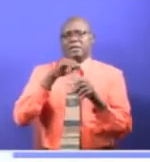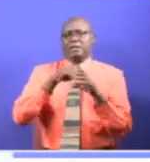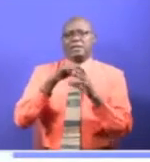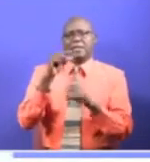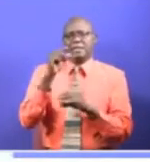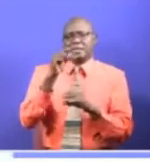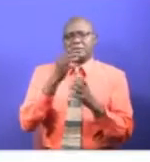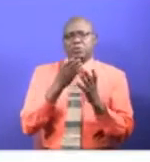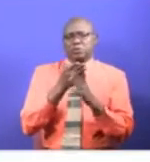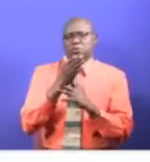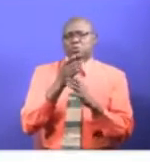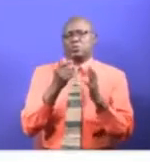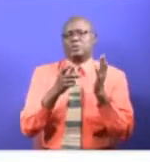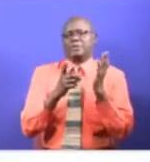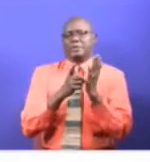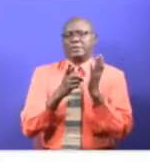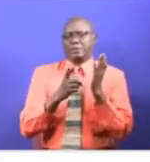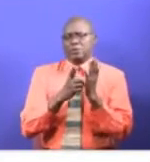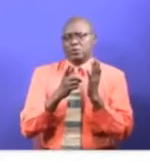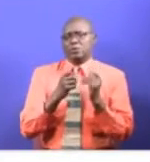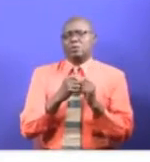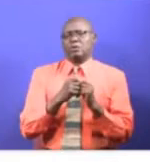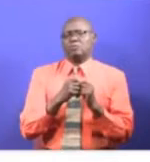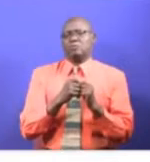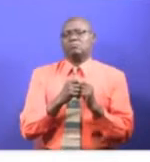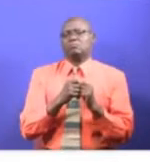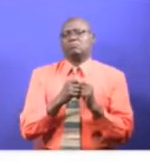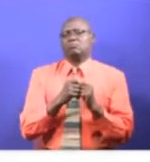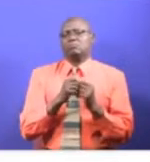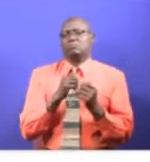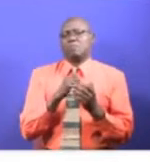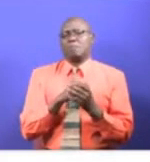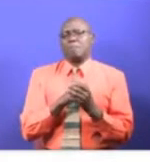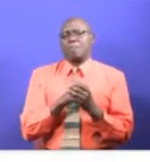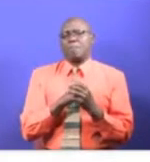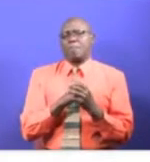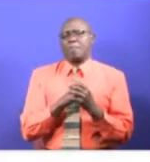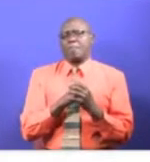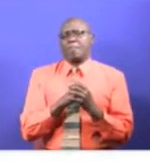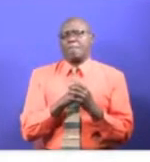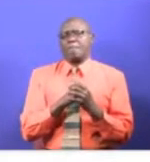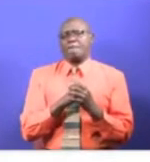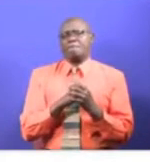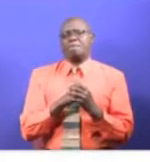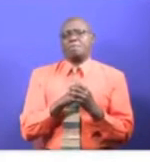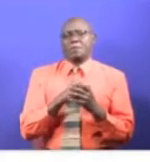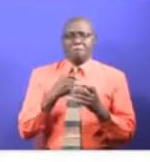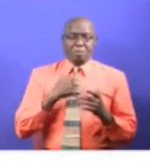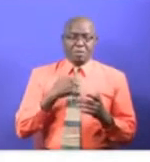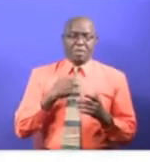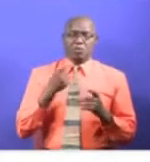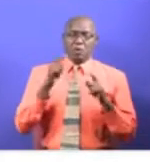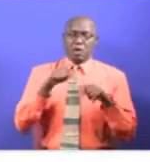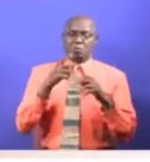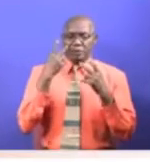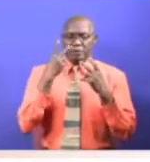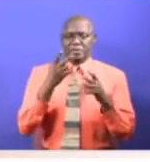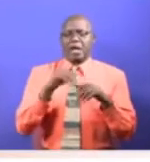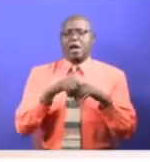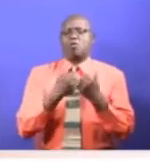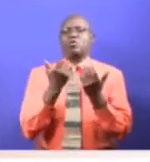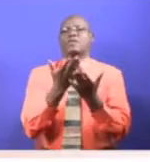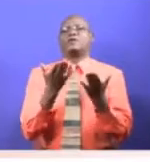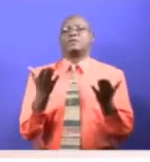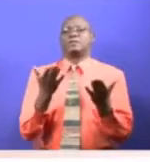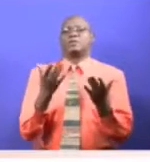platforms. So my tour here today was to see how things are sitting back here and what are the